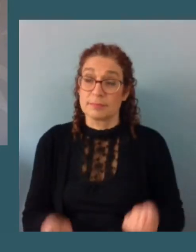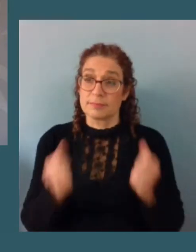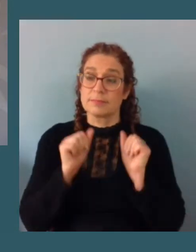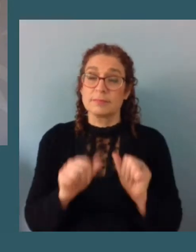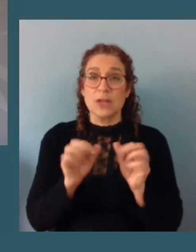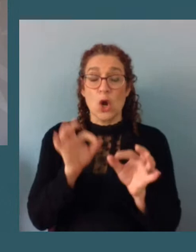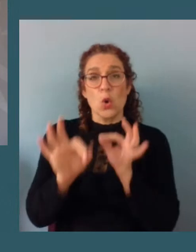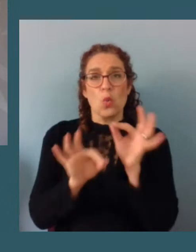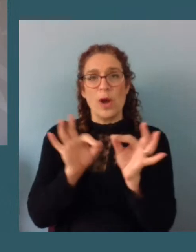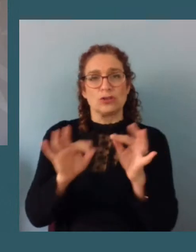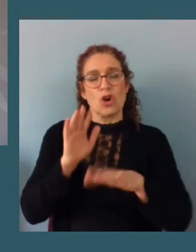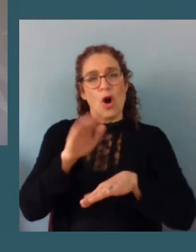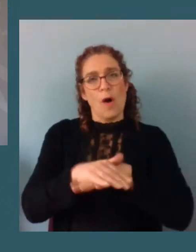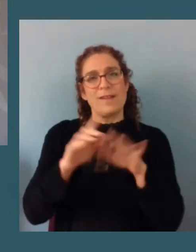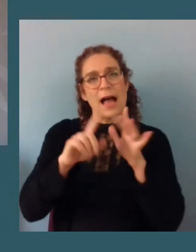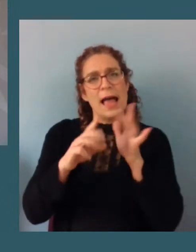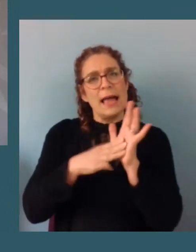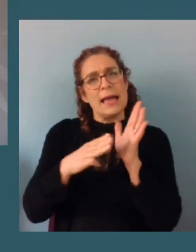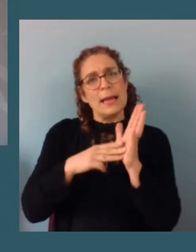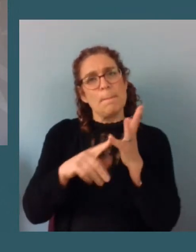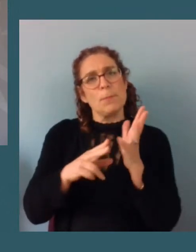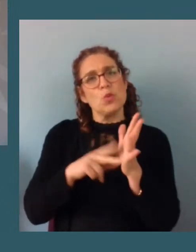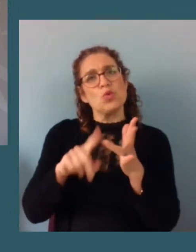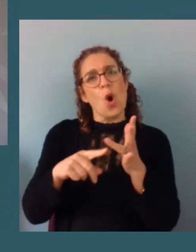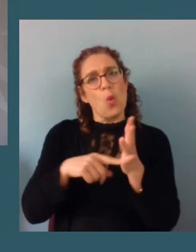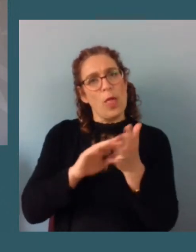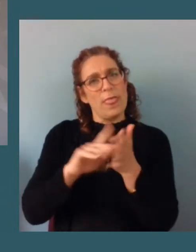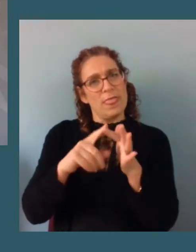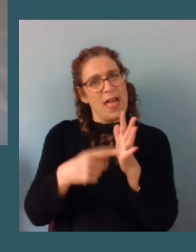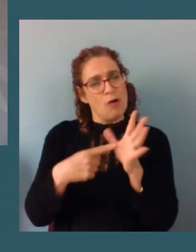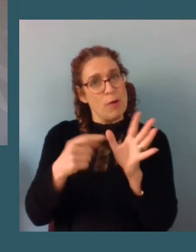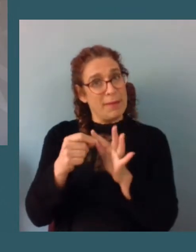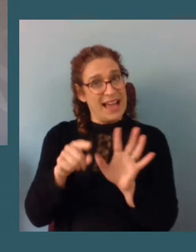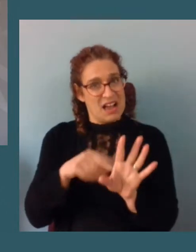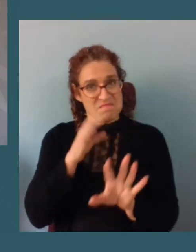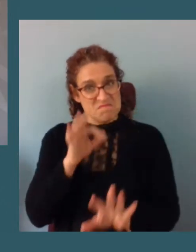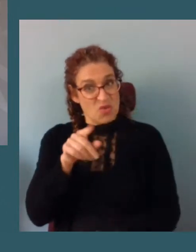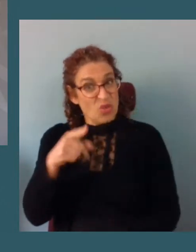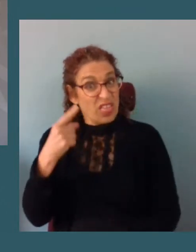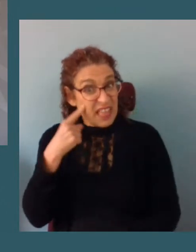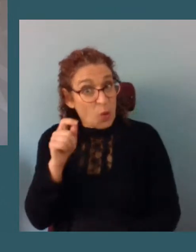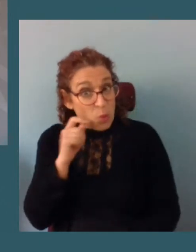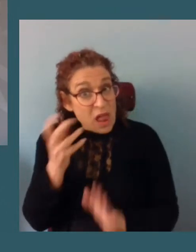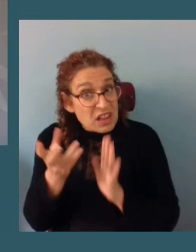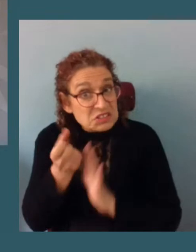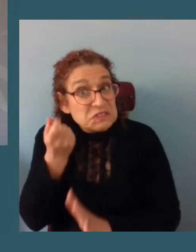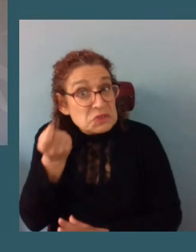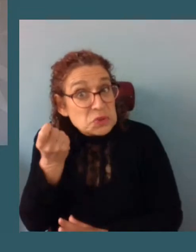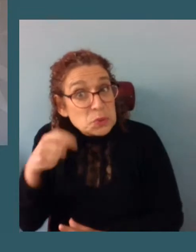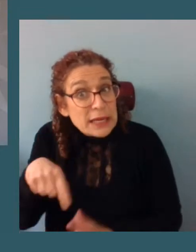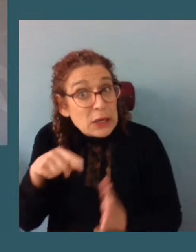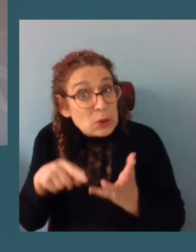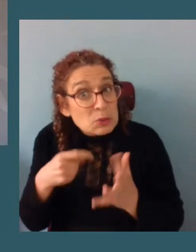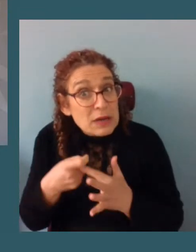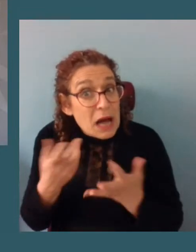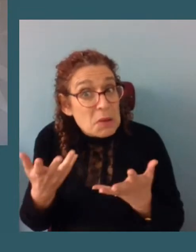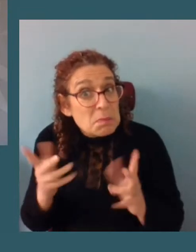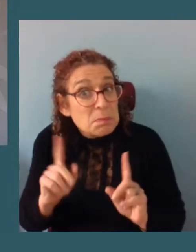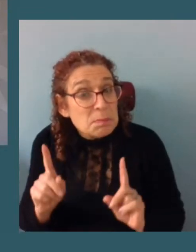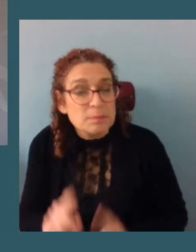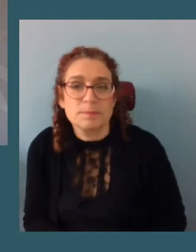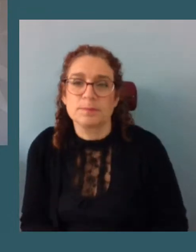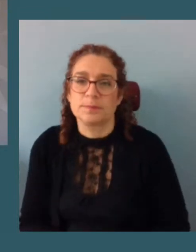immunotherapy. Sure. How far are we achieving this in the UK at the moment? Okay,